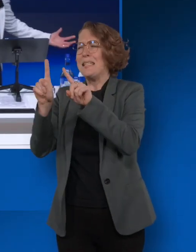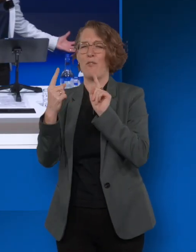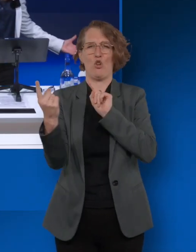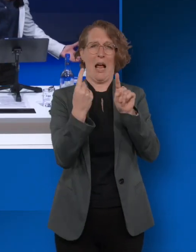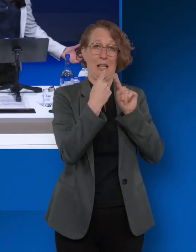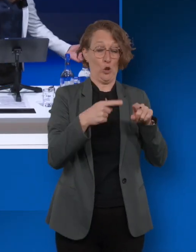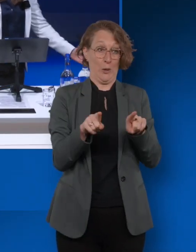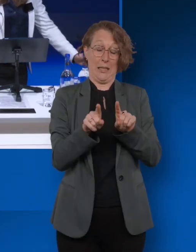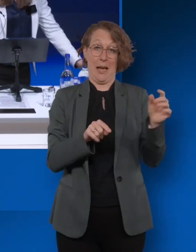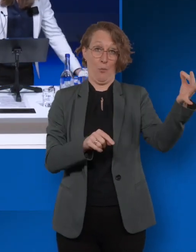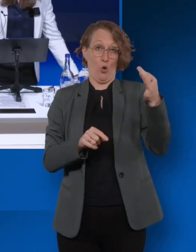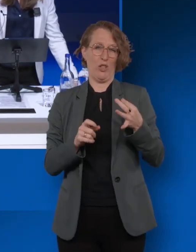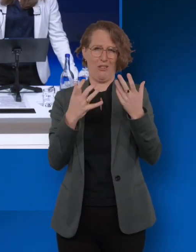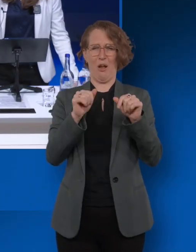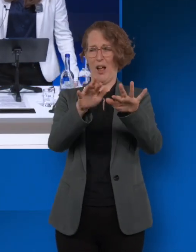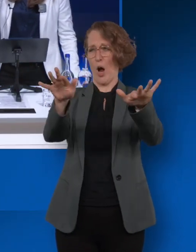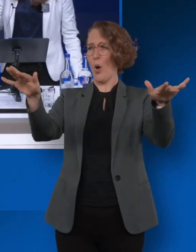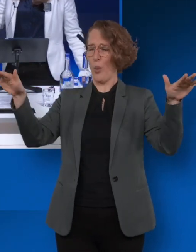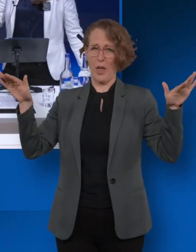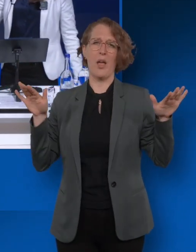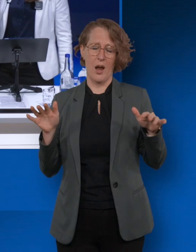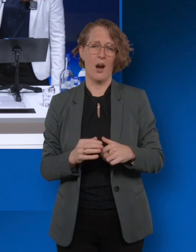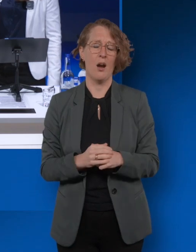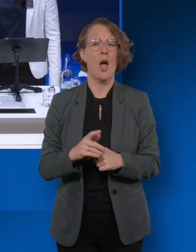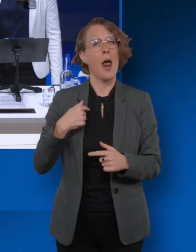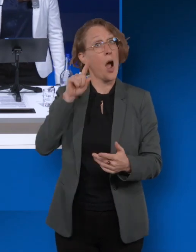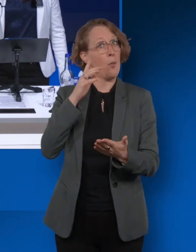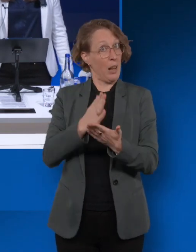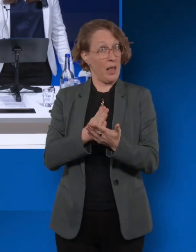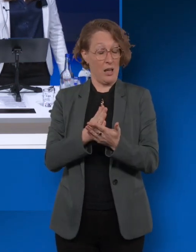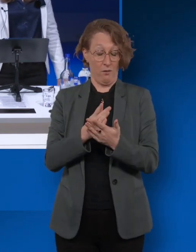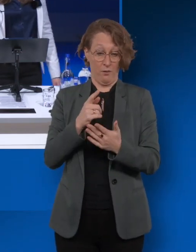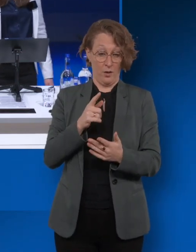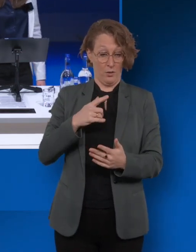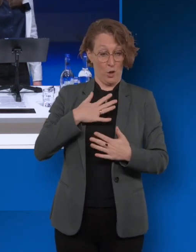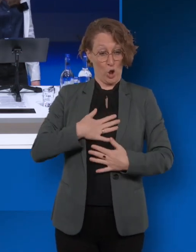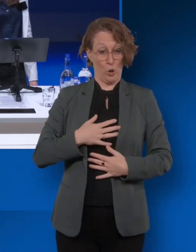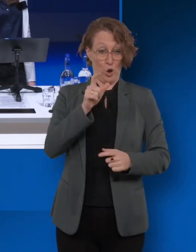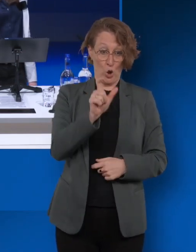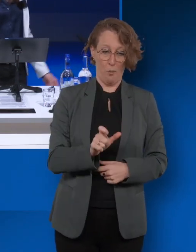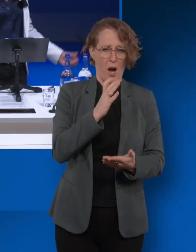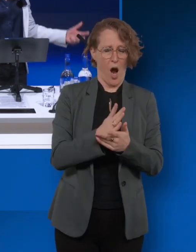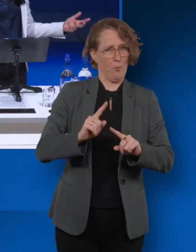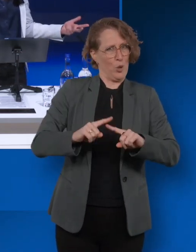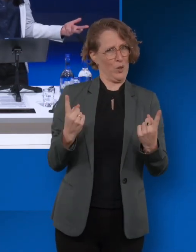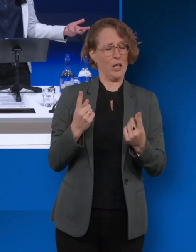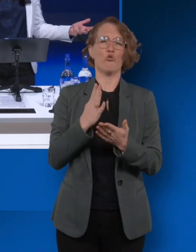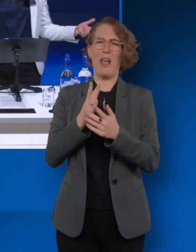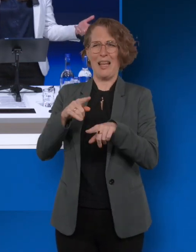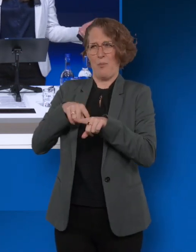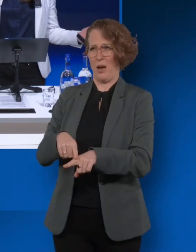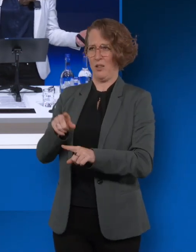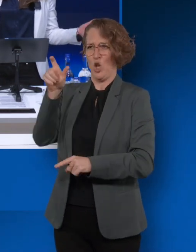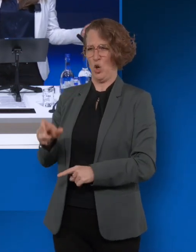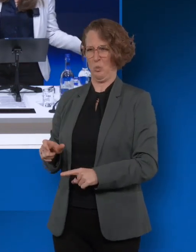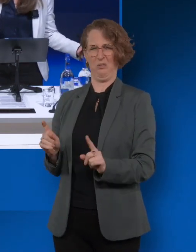this question exist, and our beliefs on whether or not humans are indeed unique depends on what we think a human